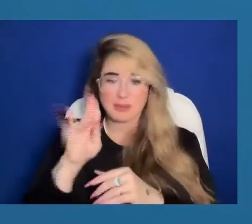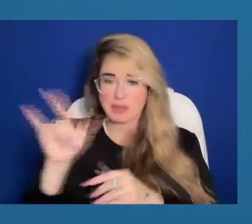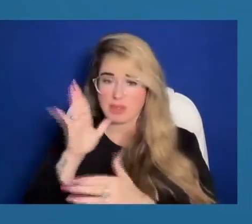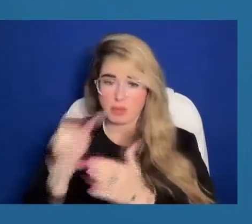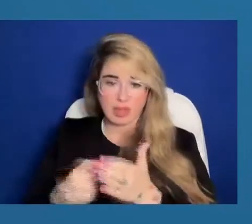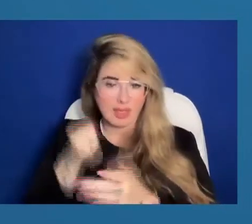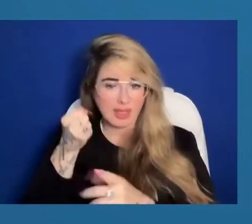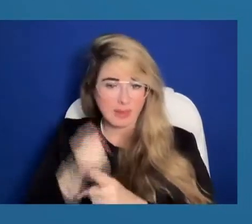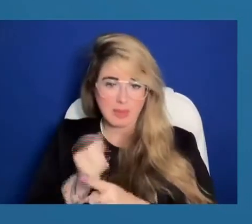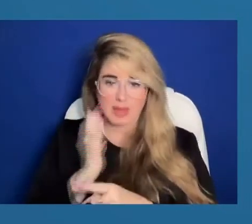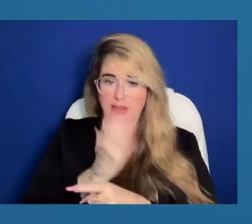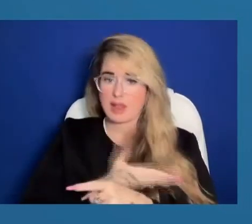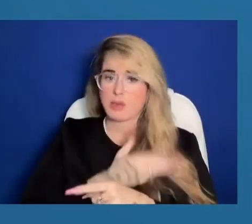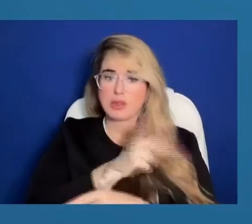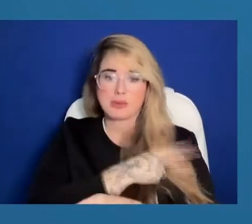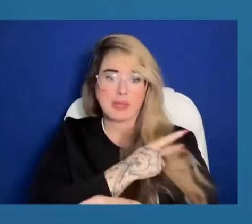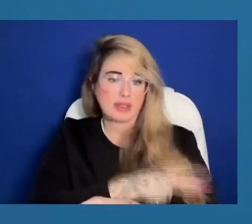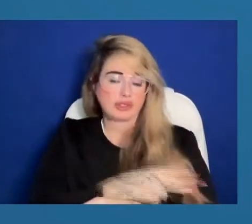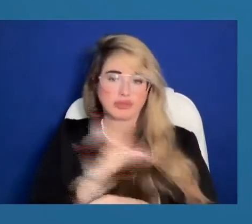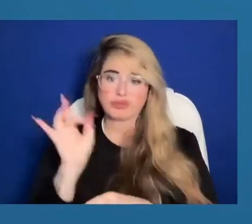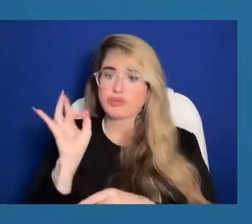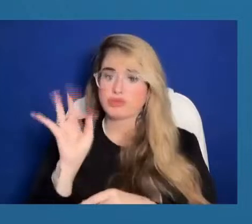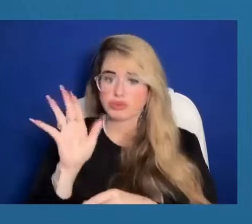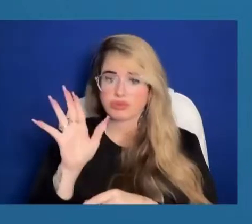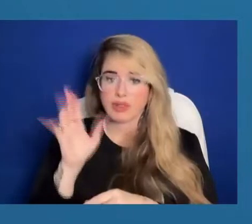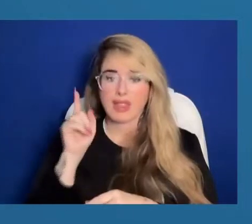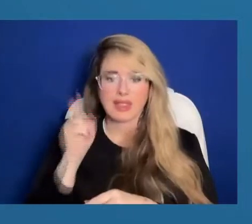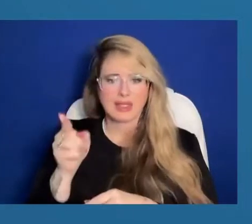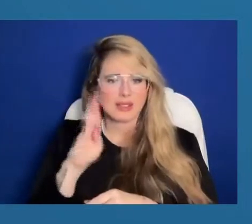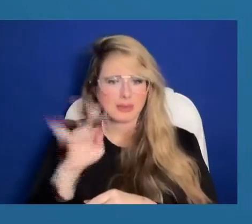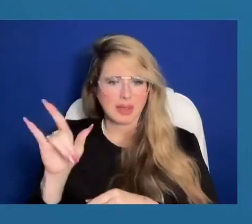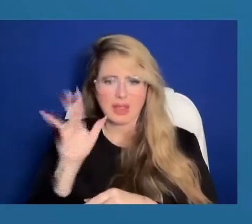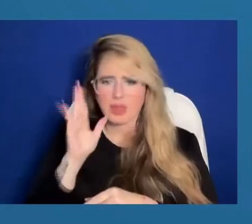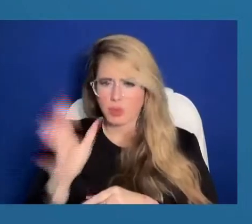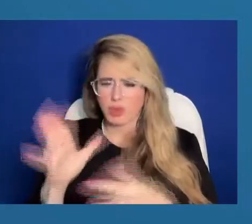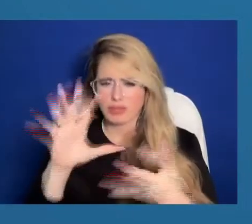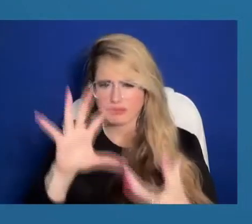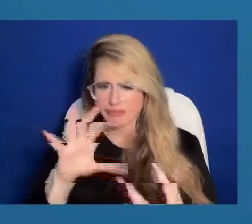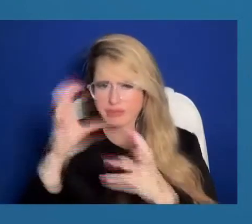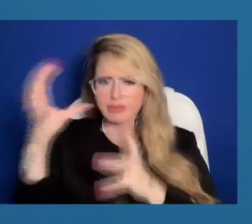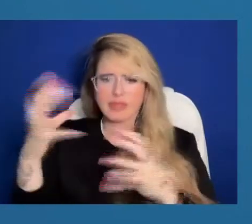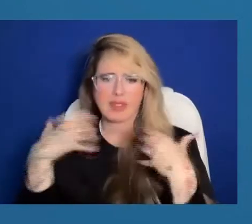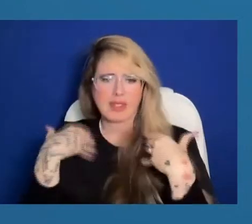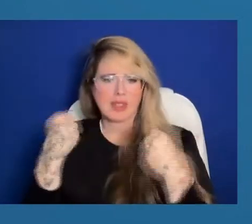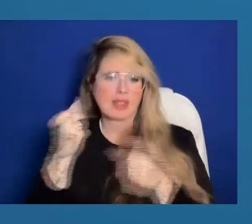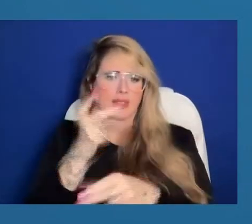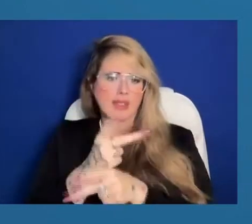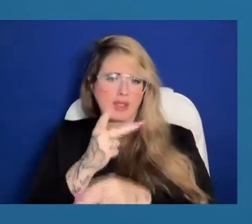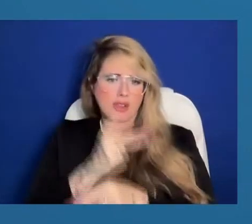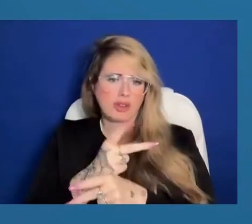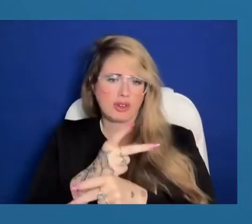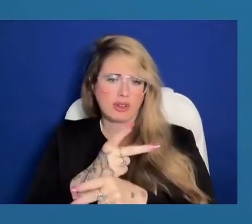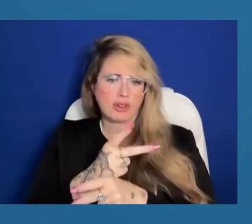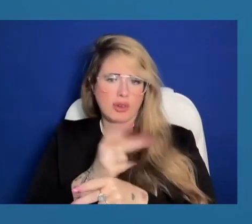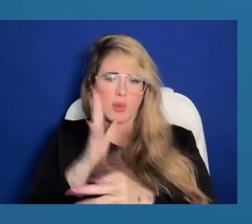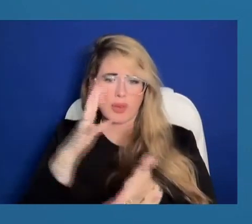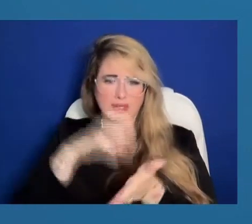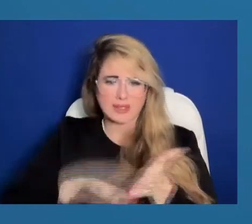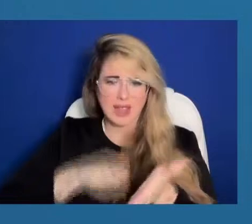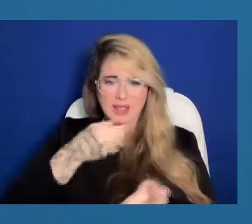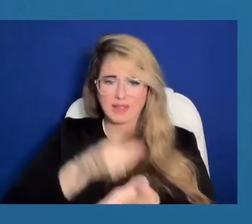have on our patients. It will rip out the health care and its funding from millions of our New